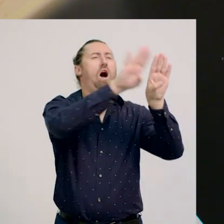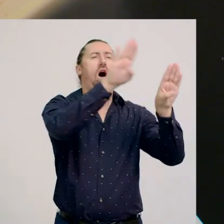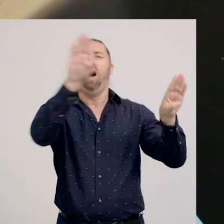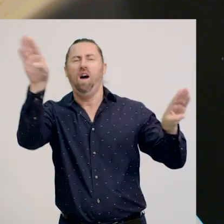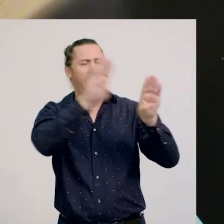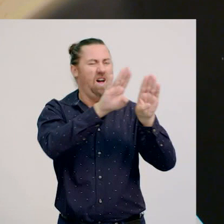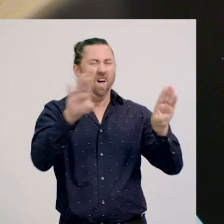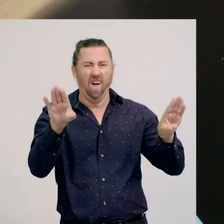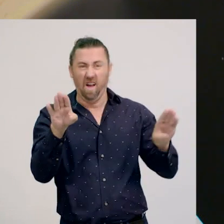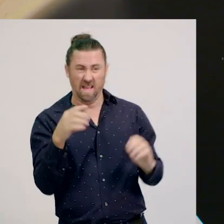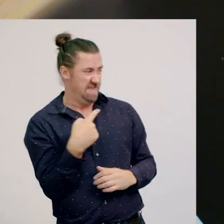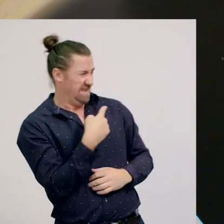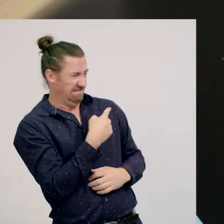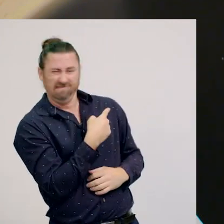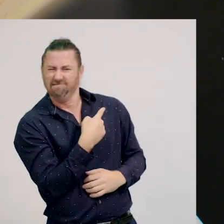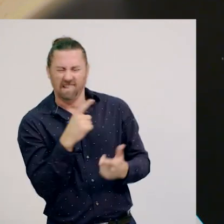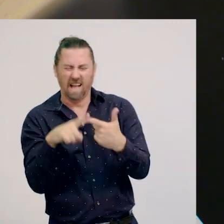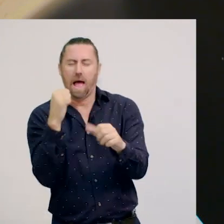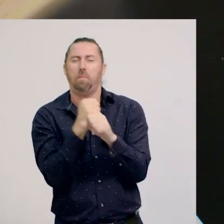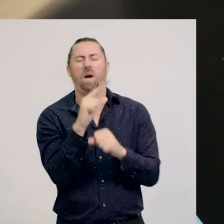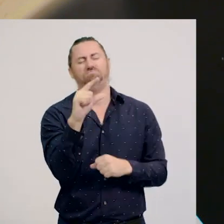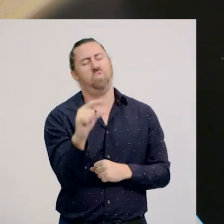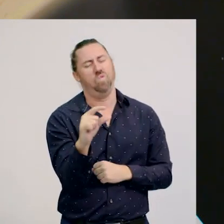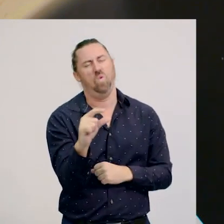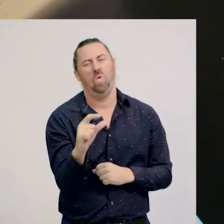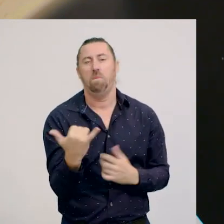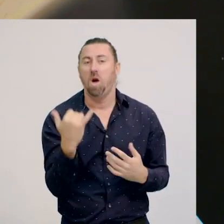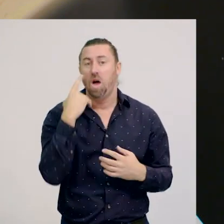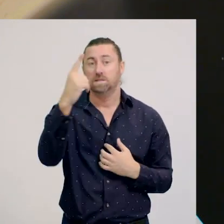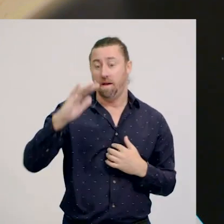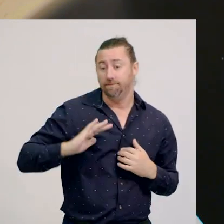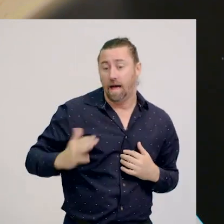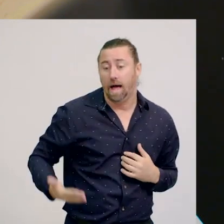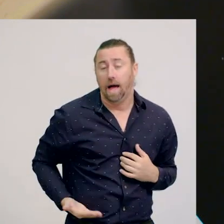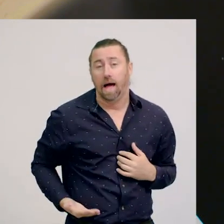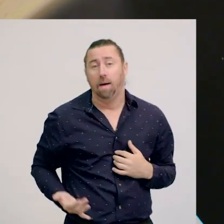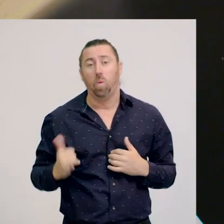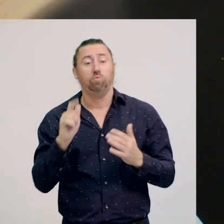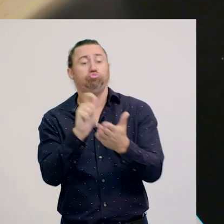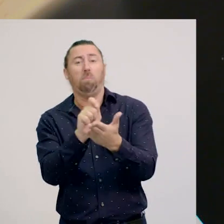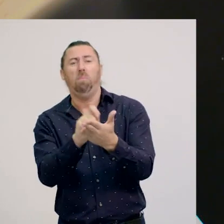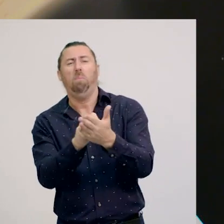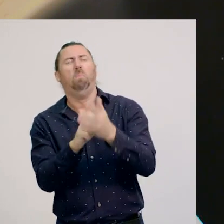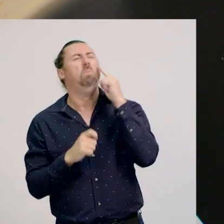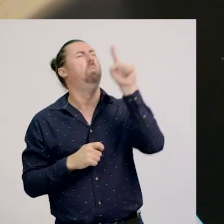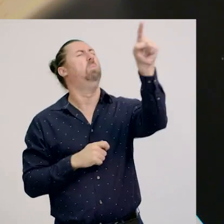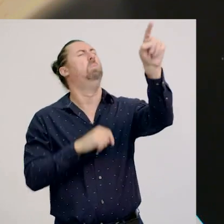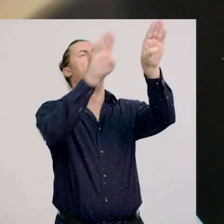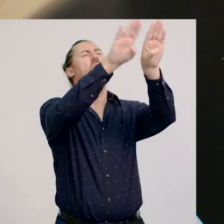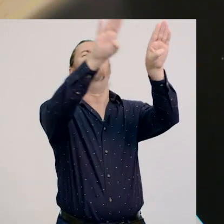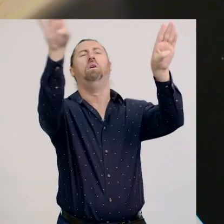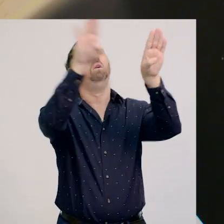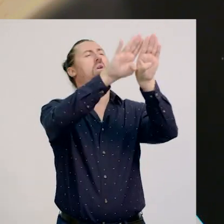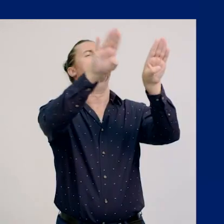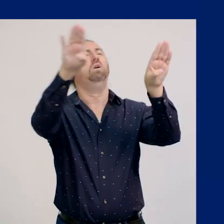just a smaller version of the ones that you would see there. You might have even seen them on a farm or in local businesses or on top of